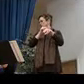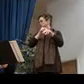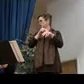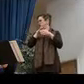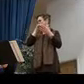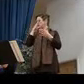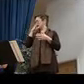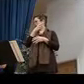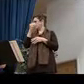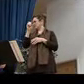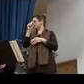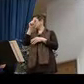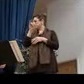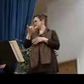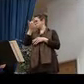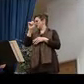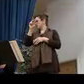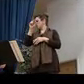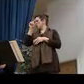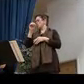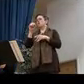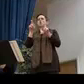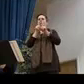nursing student.